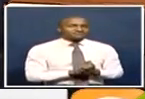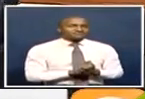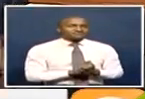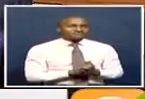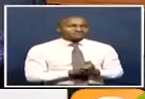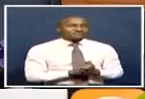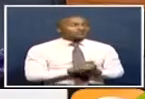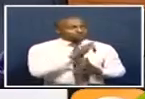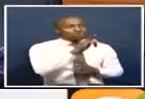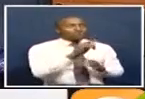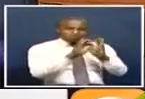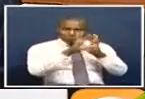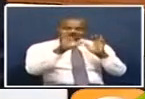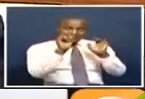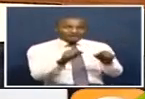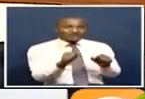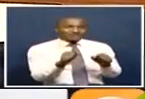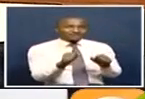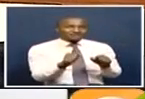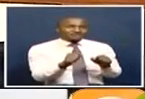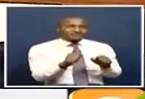be a popular person. Yes.